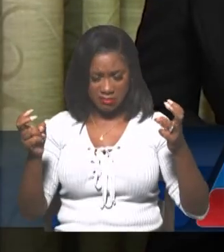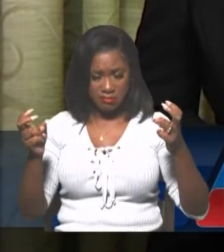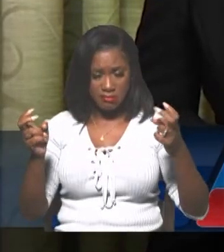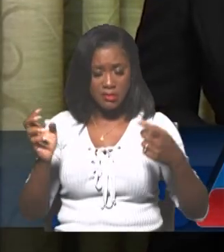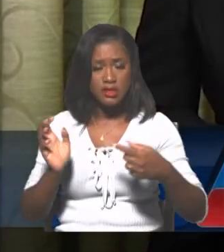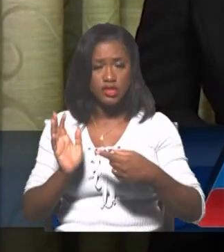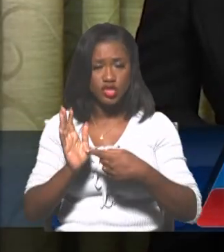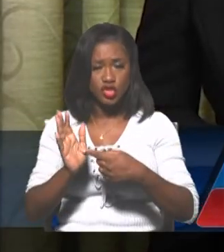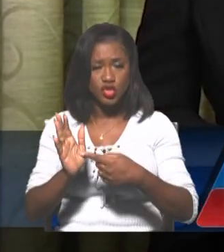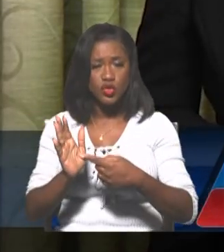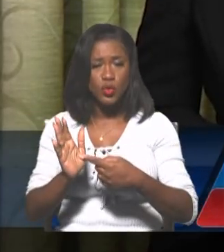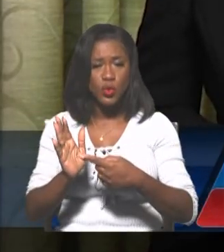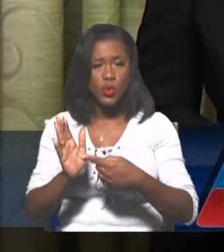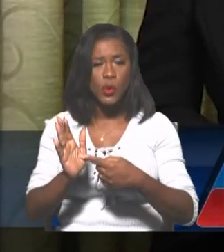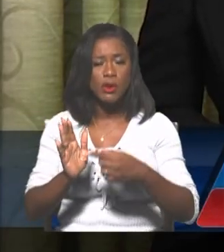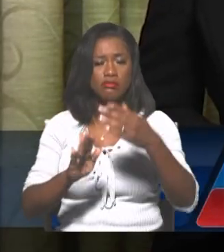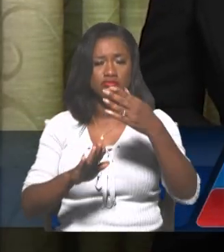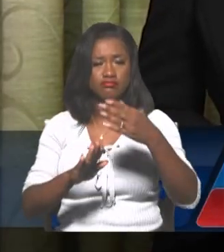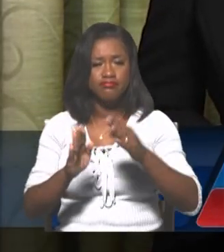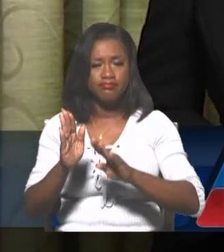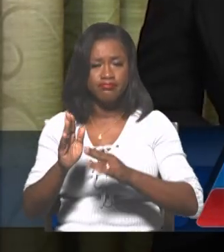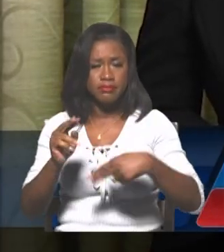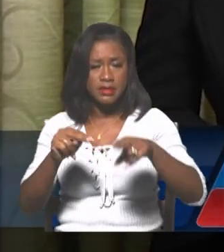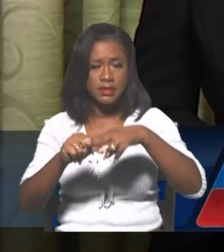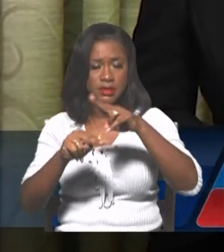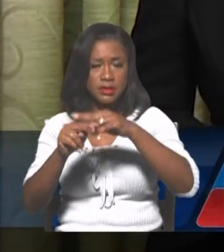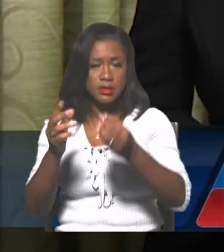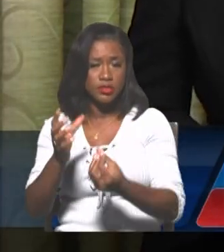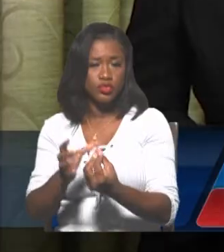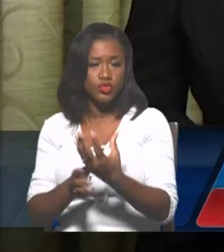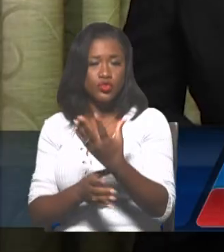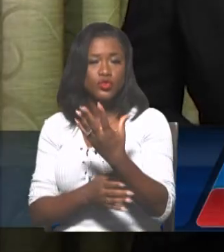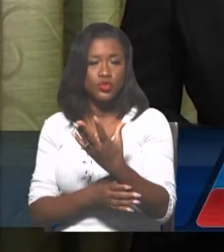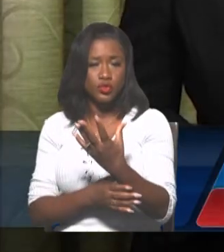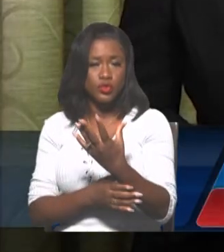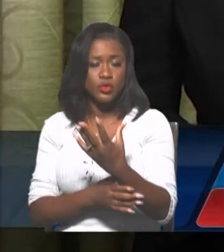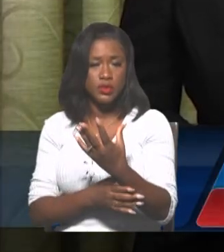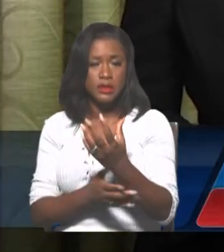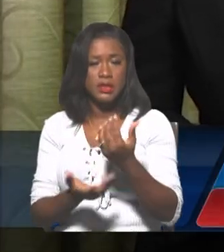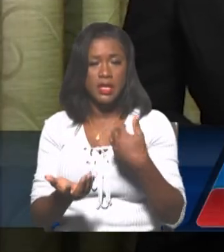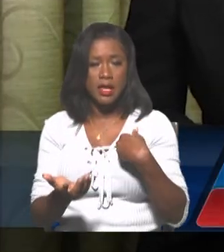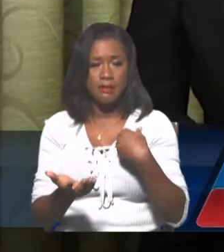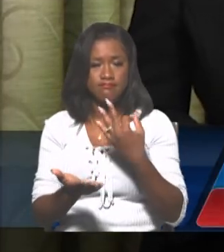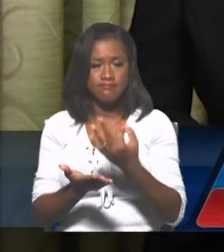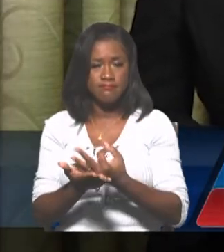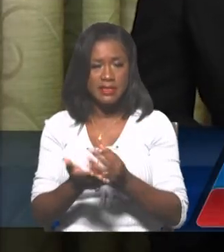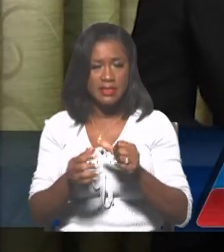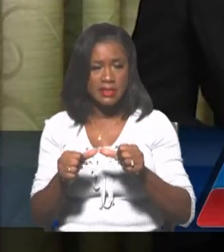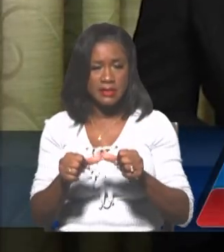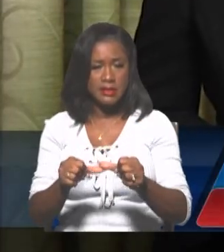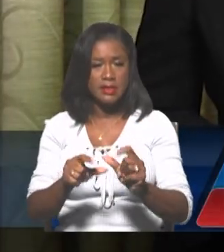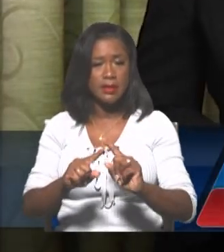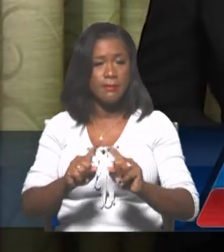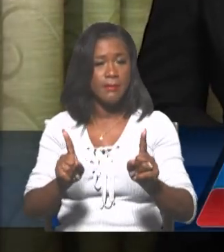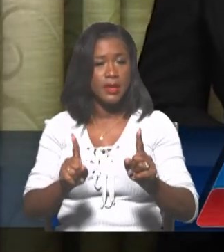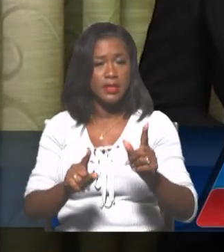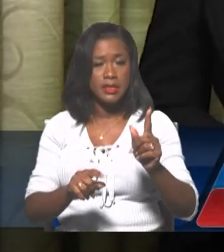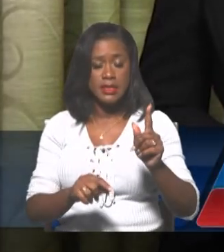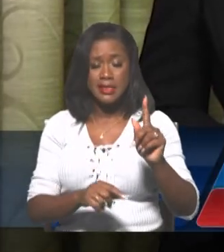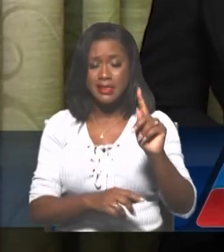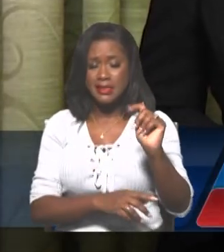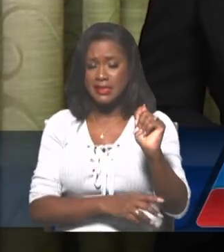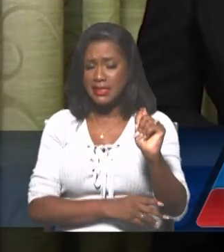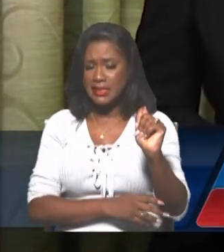is accelerating growth, anchoring fiscal stability. But what the Tobago People's